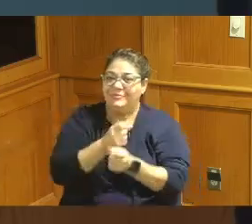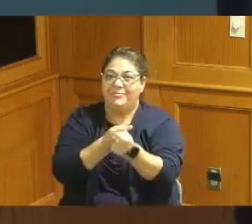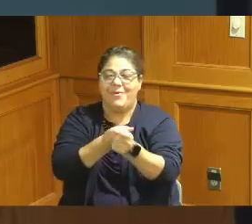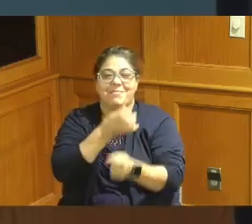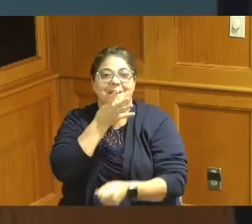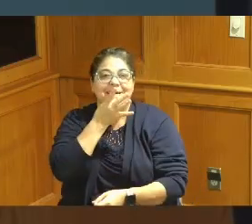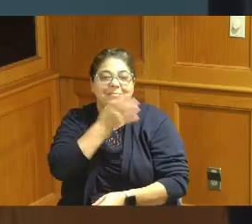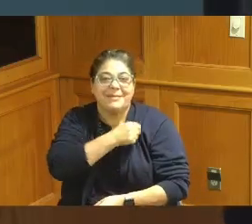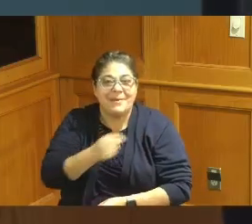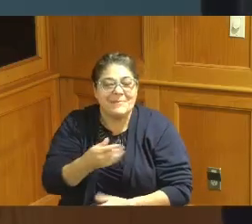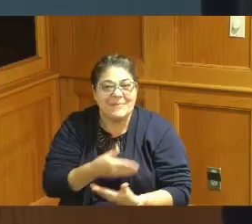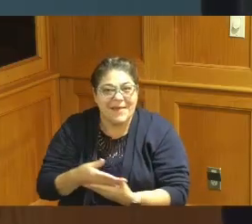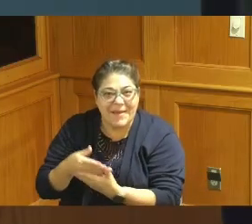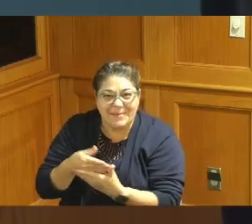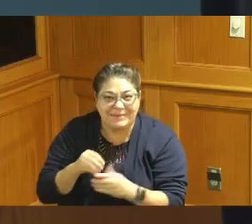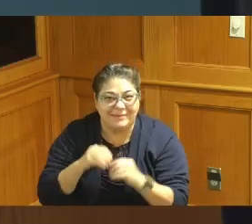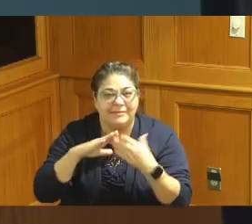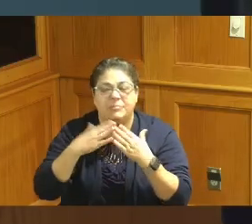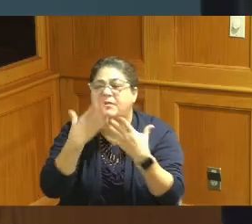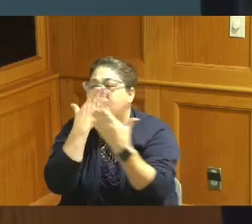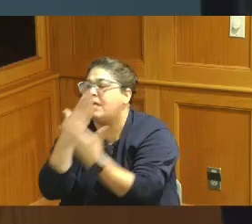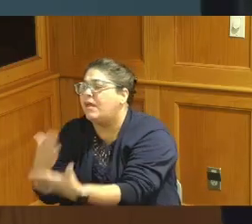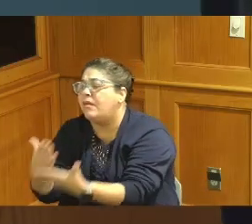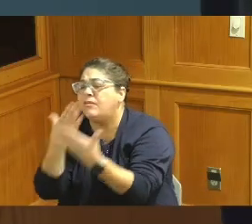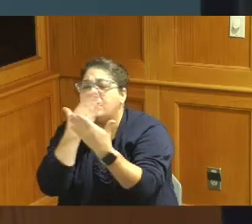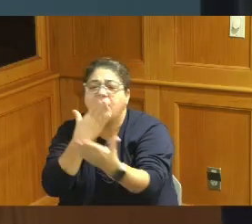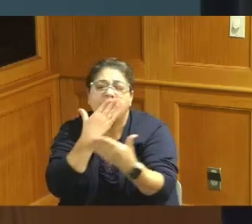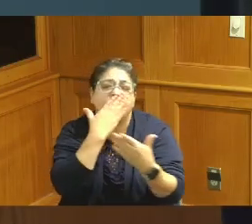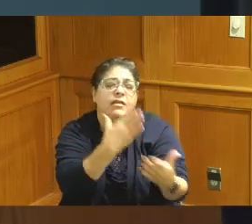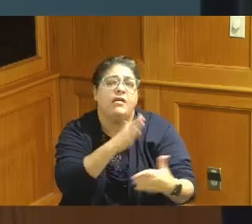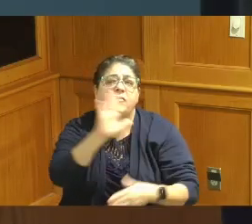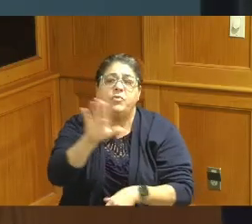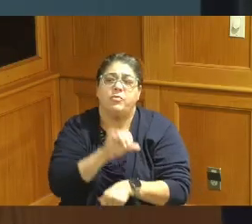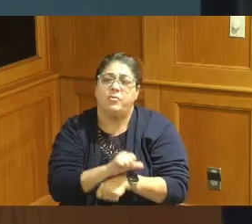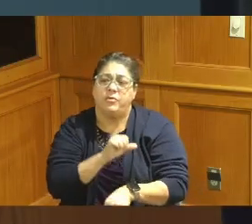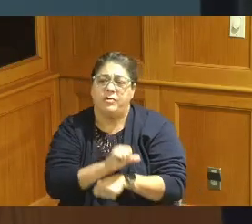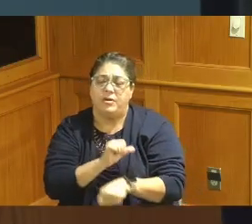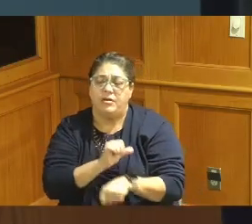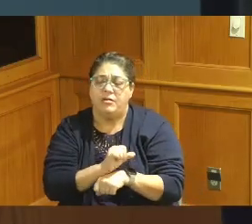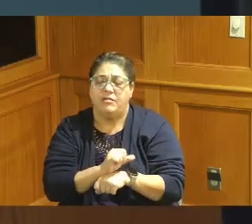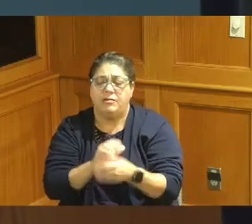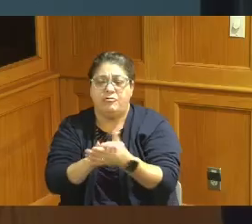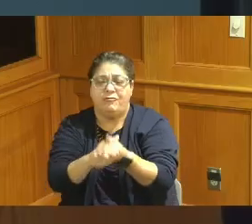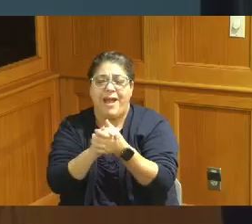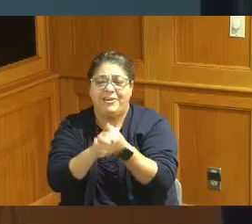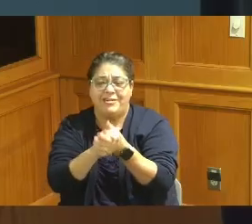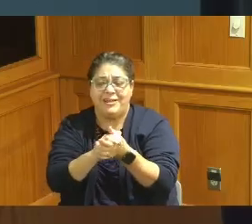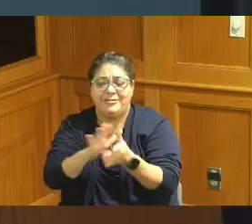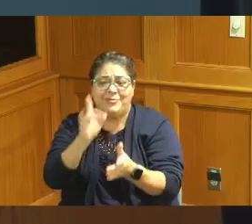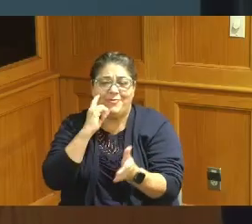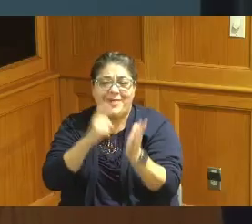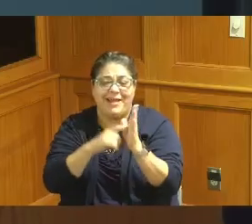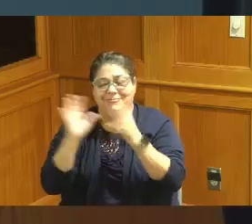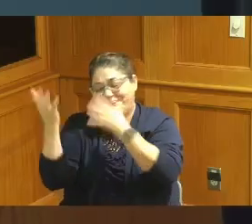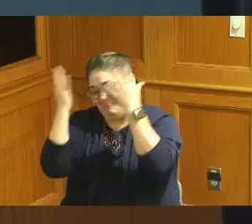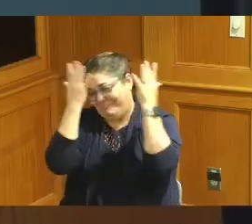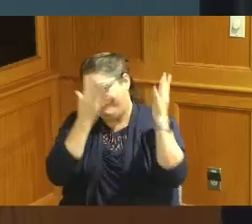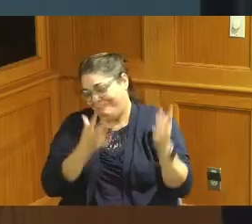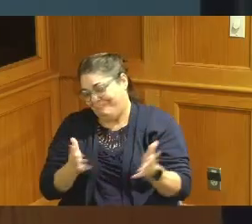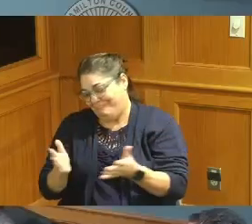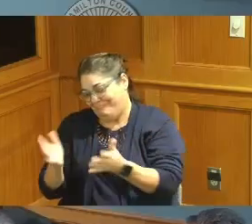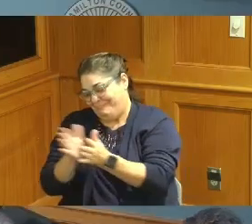So again, thank you for the work that you do, and congratulations on these recognitions. So one more round of applause